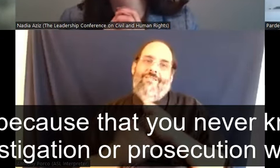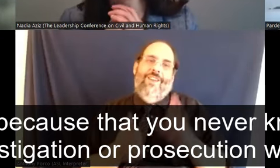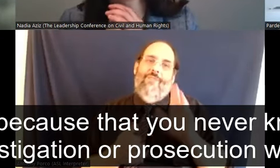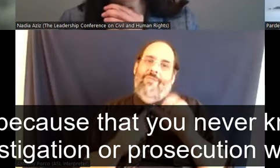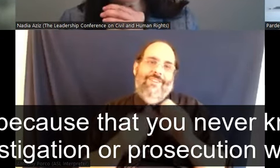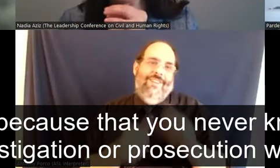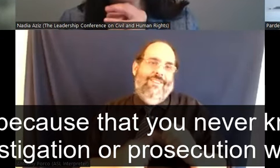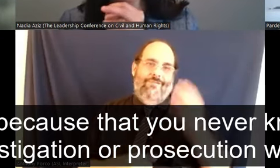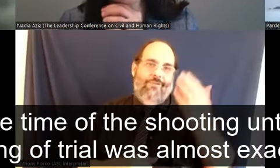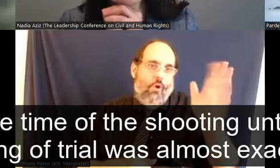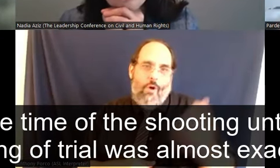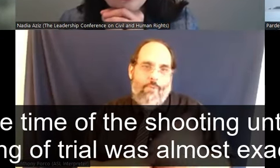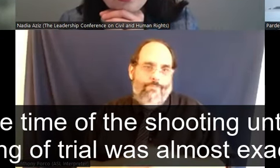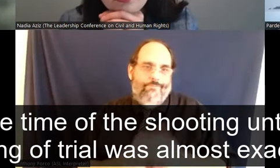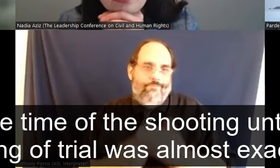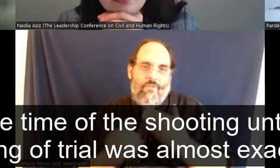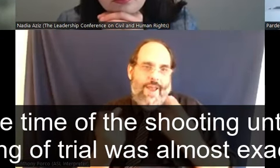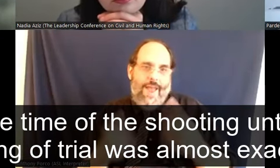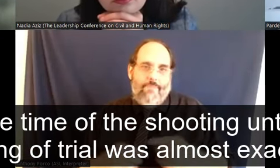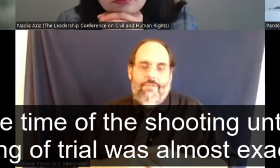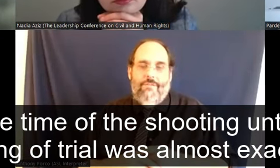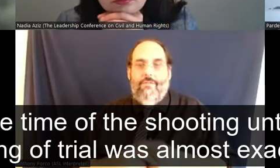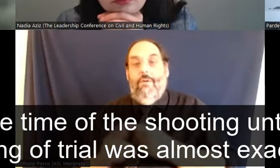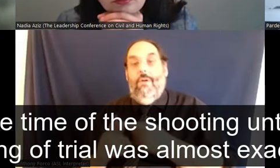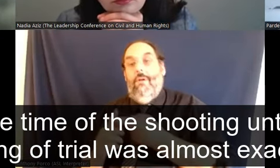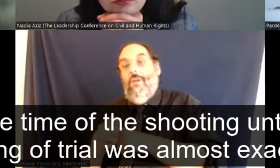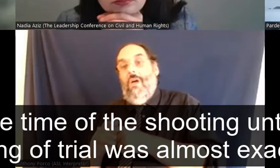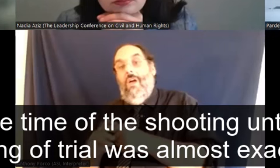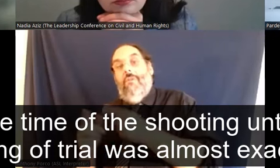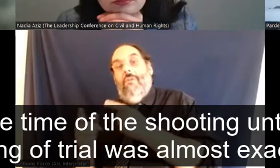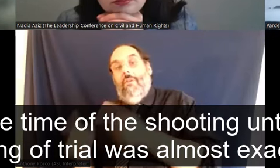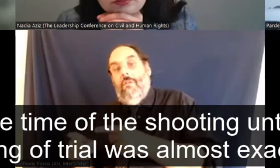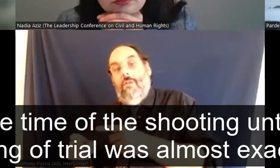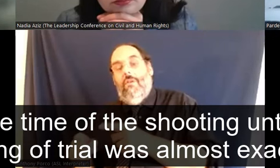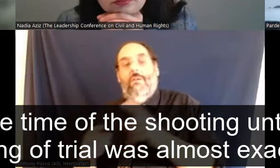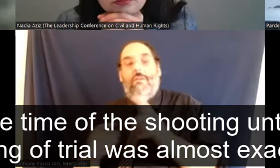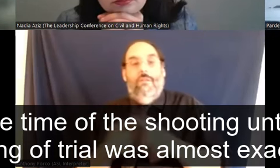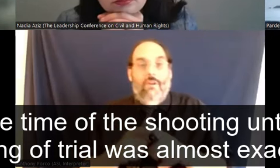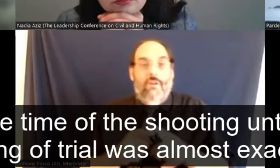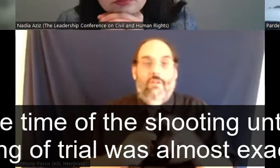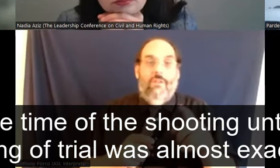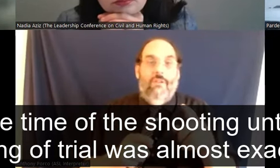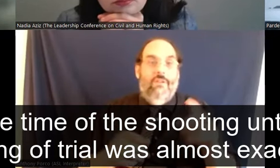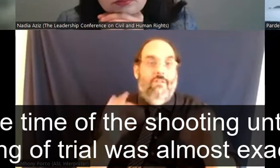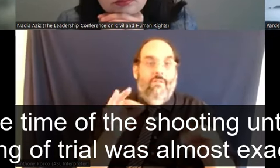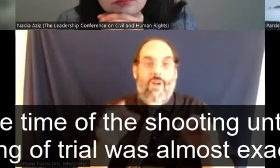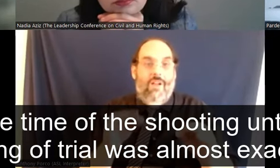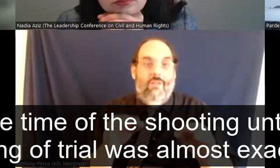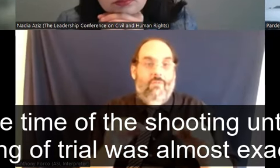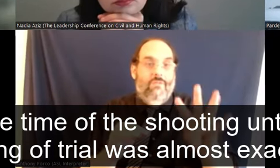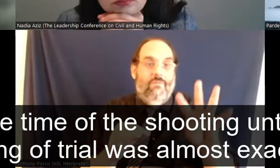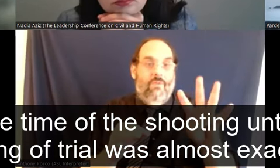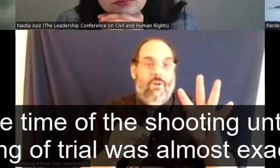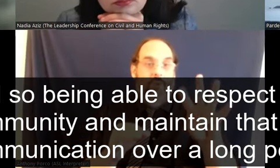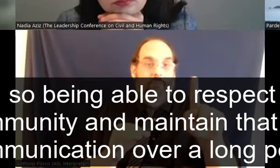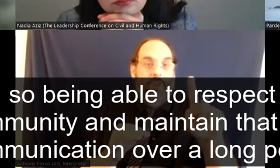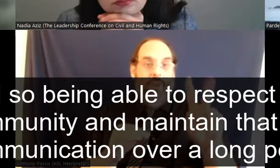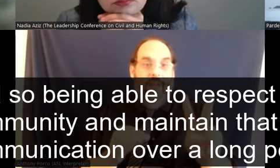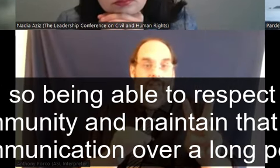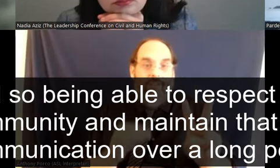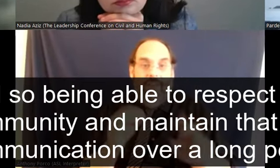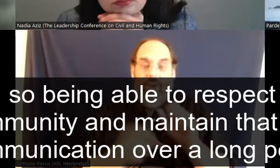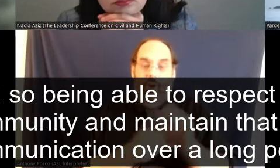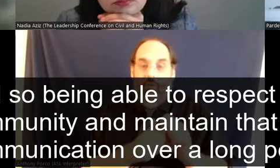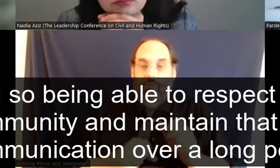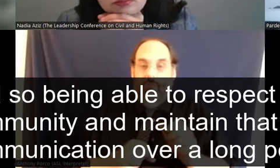or prosecution will take. From the time of the shooting until the beginning of trial was almost exactly 4.5 years. And so